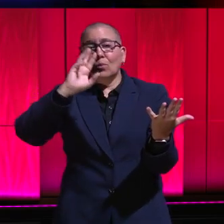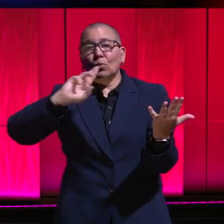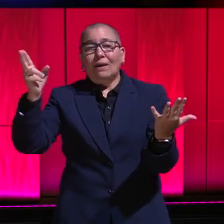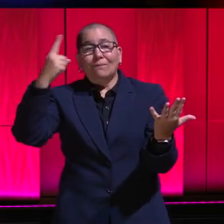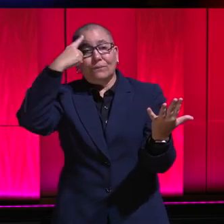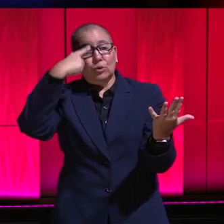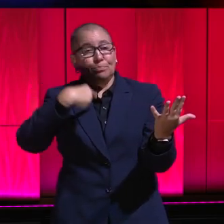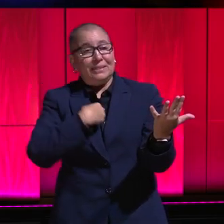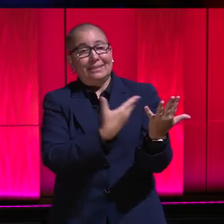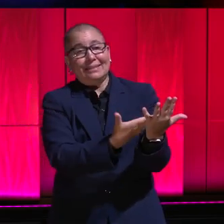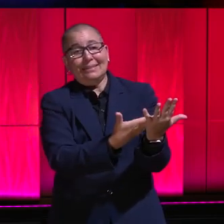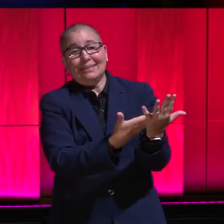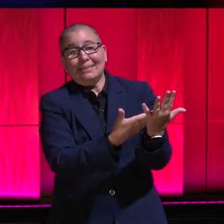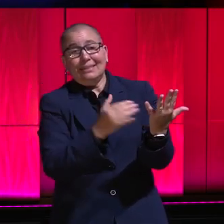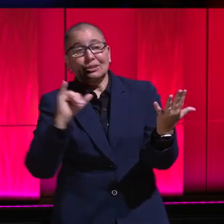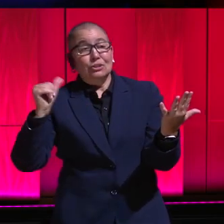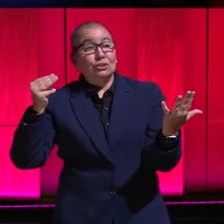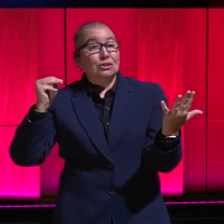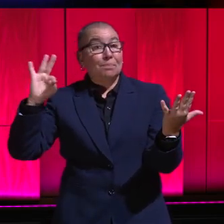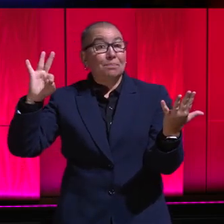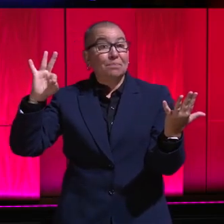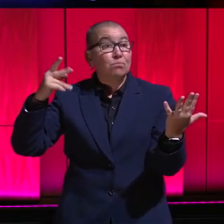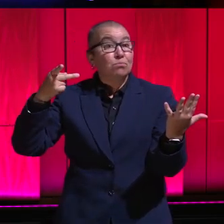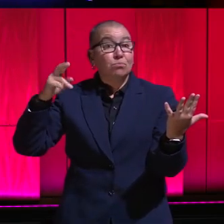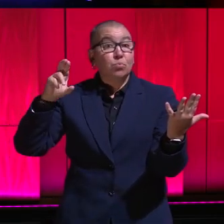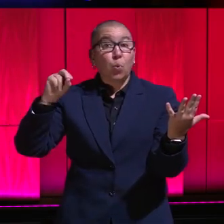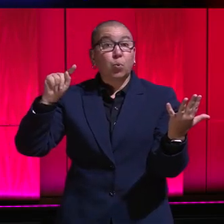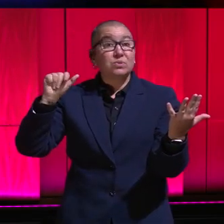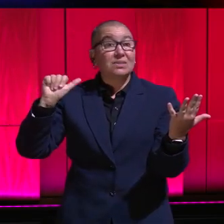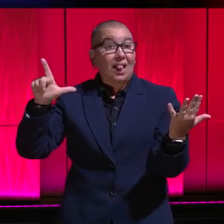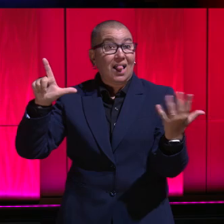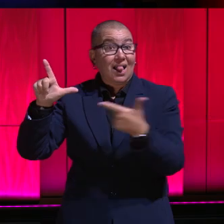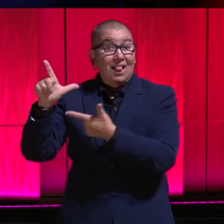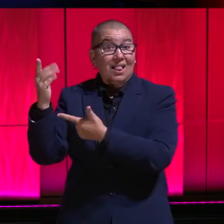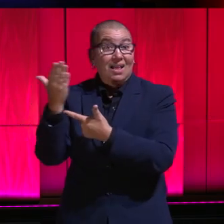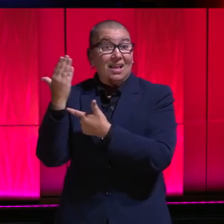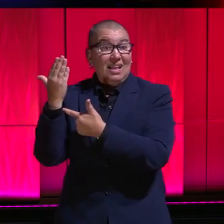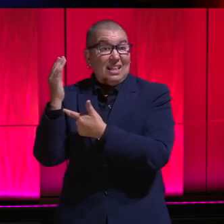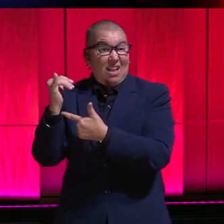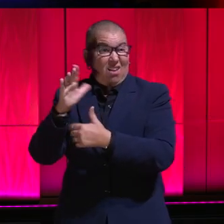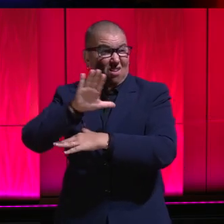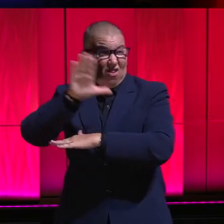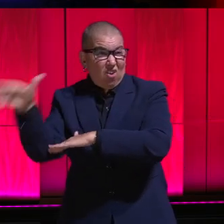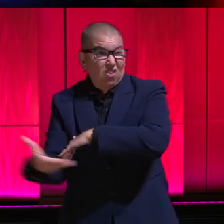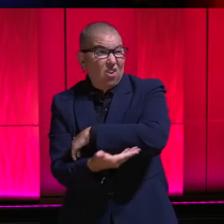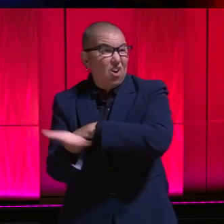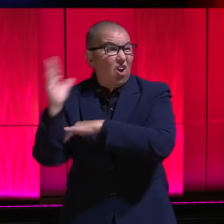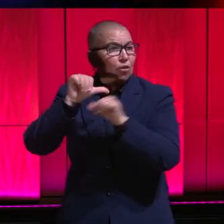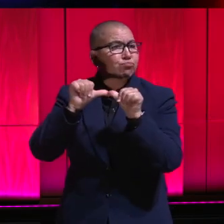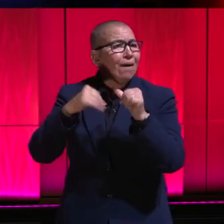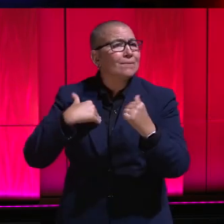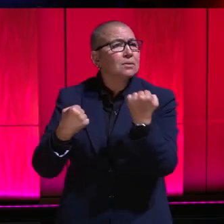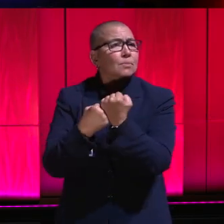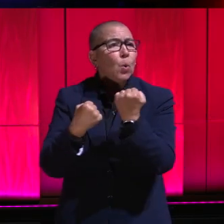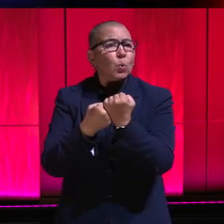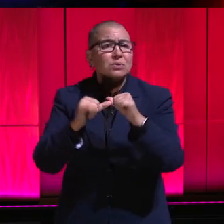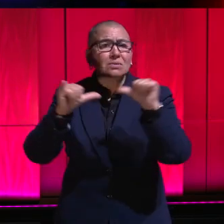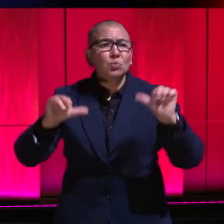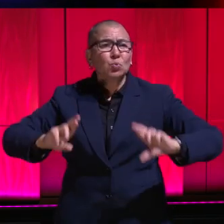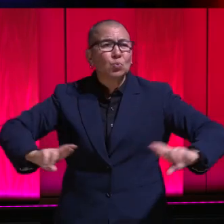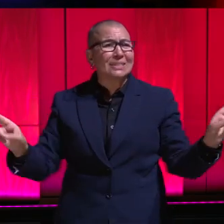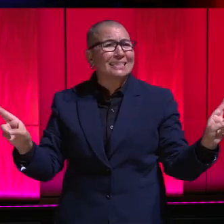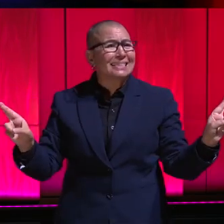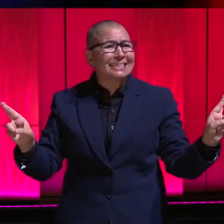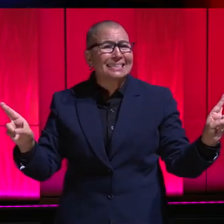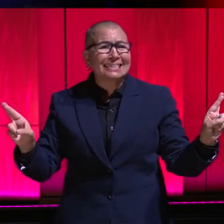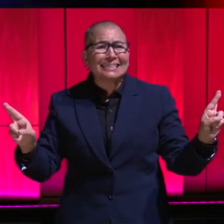a seasoned Jamf expert by your side 24/7, helping you reduce that flood of information